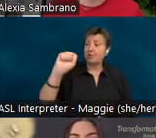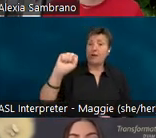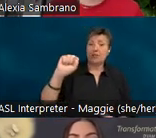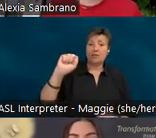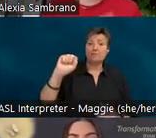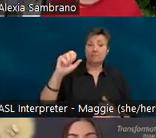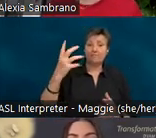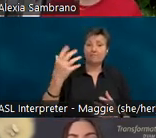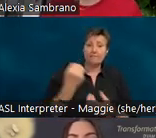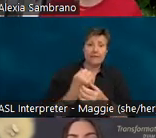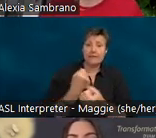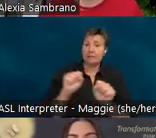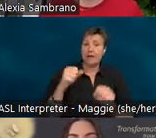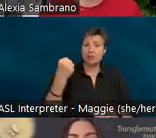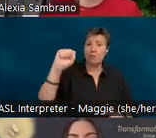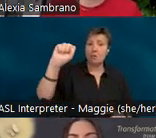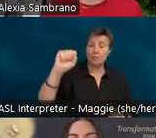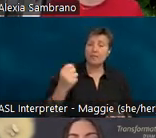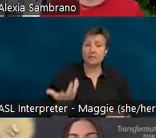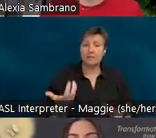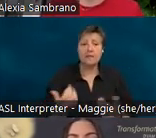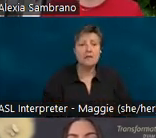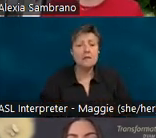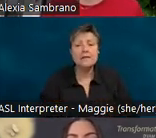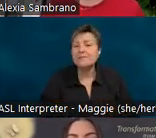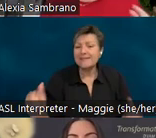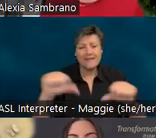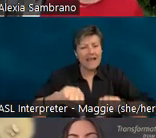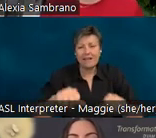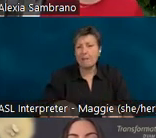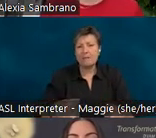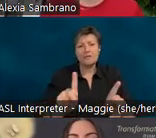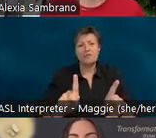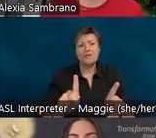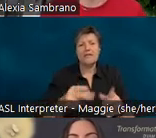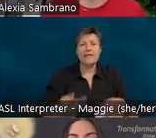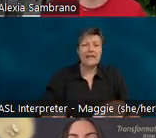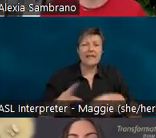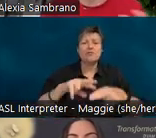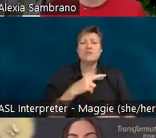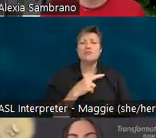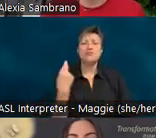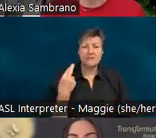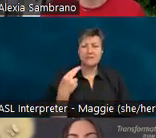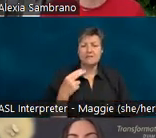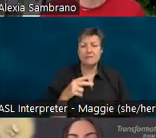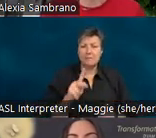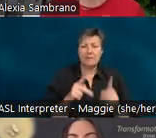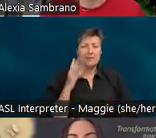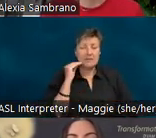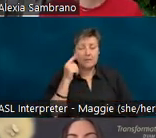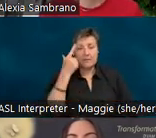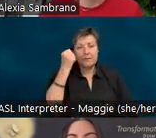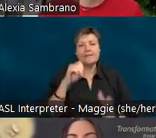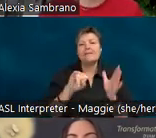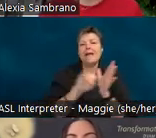movements. But this is also another denial of opportunity and increased risk factor that folks experience due to their identity as a trans